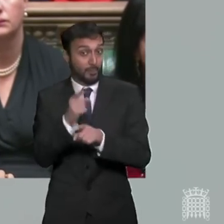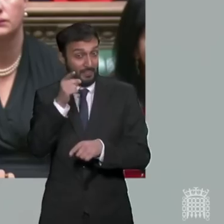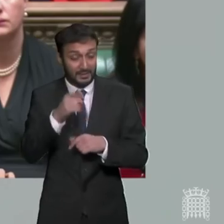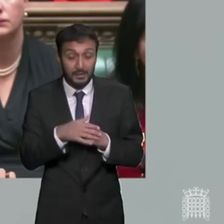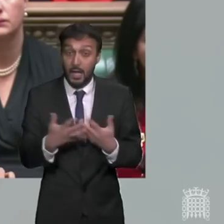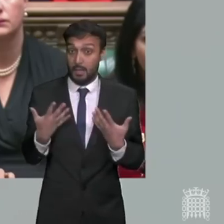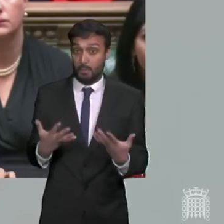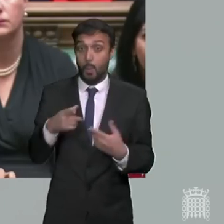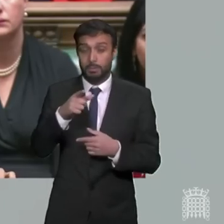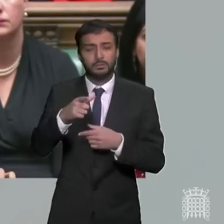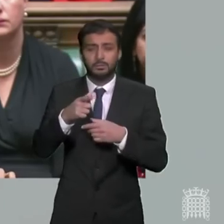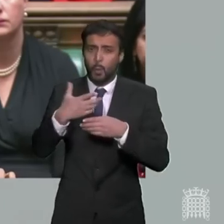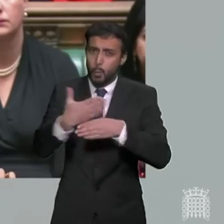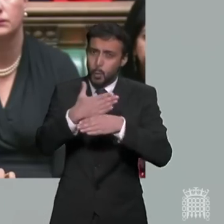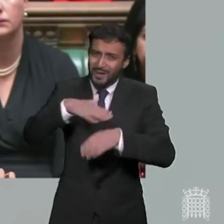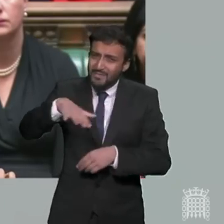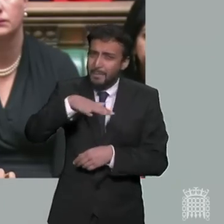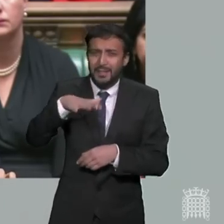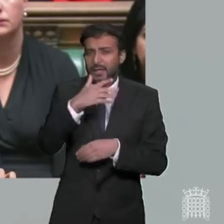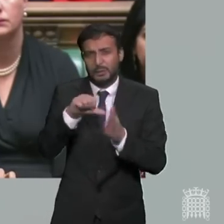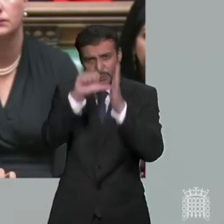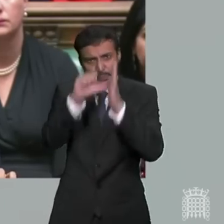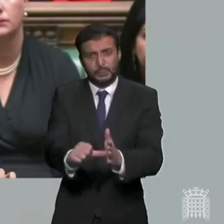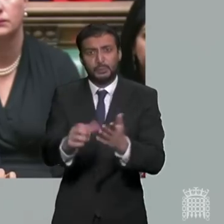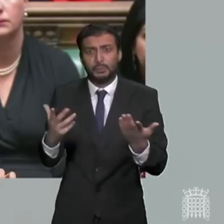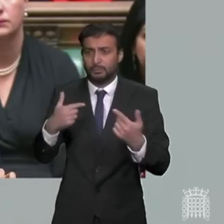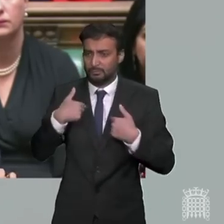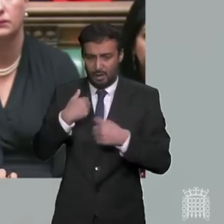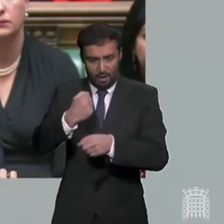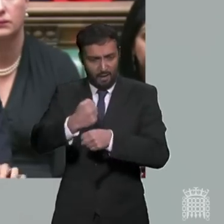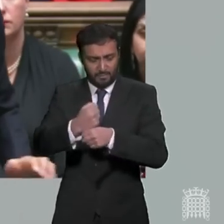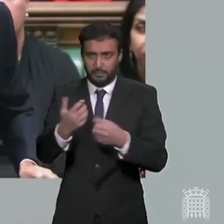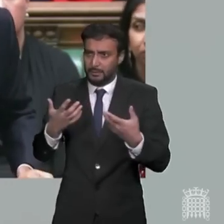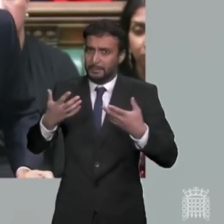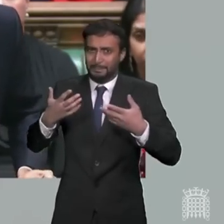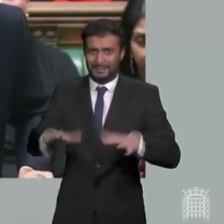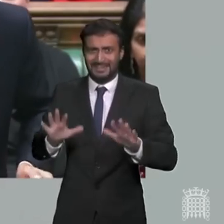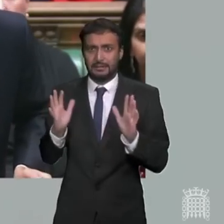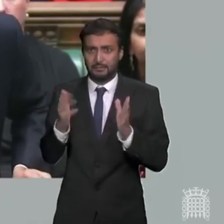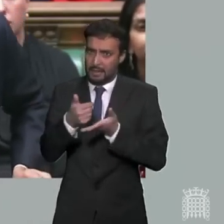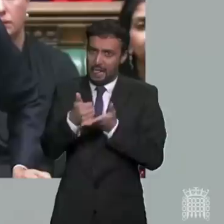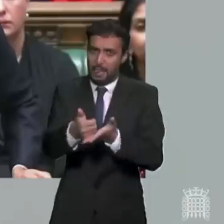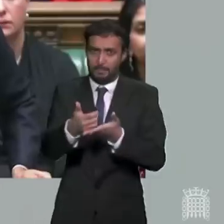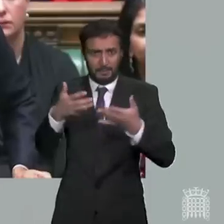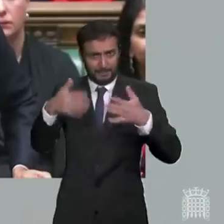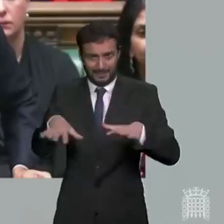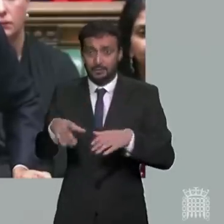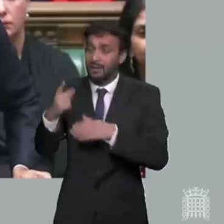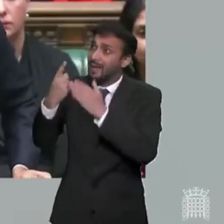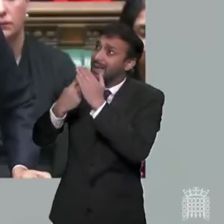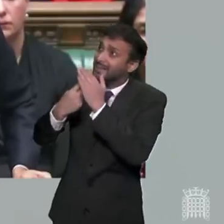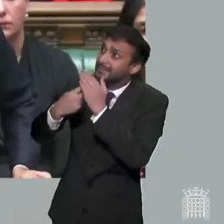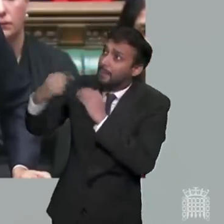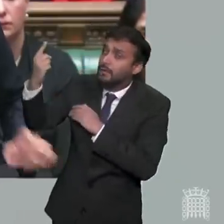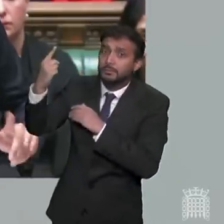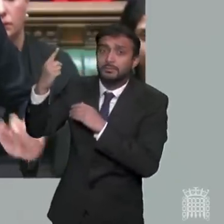now in this country are facing challenges. The government has been reasonable. It's accepted the recommendations of an independent pay body,